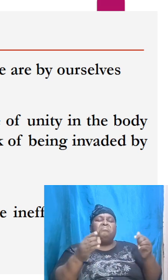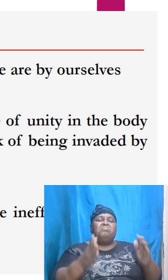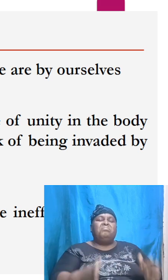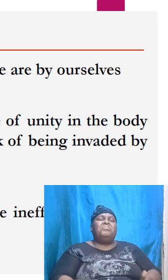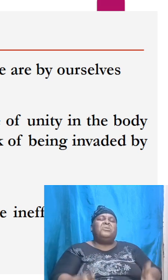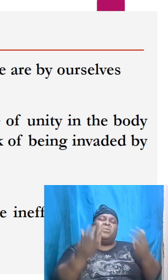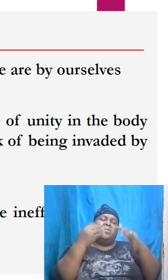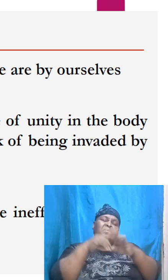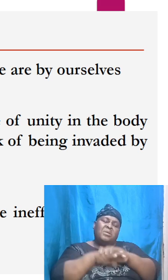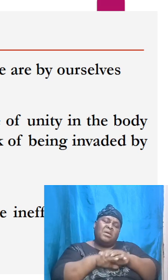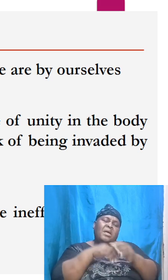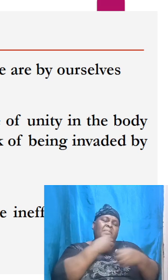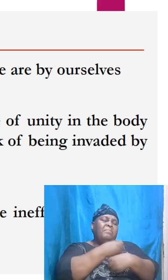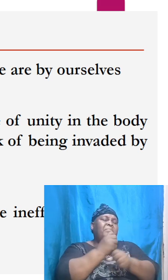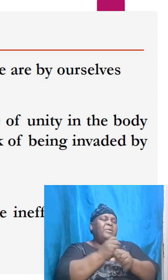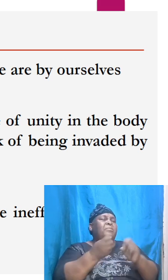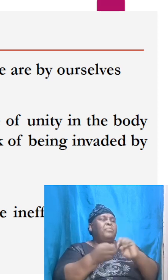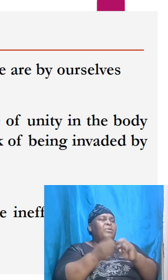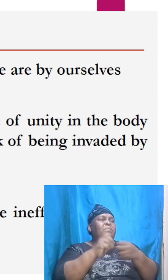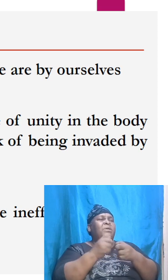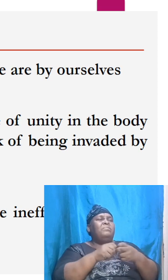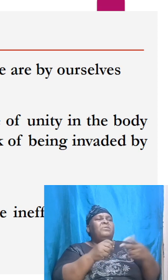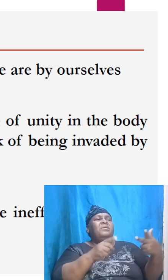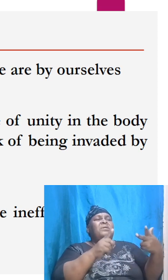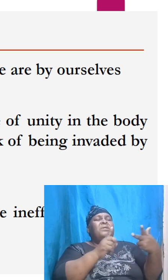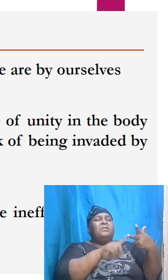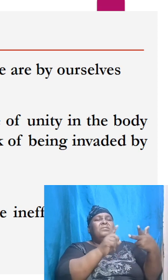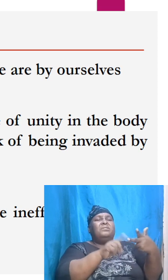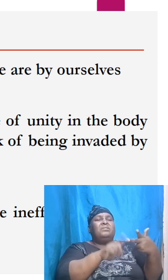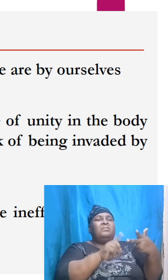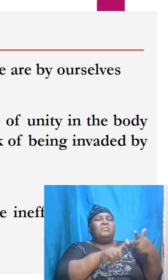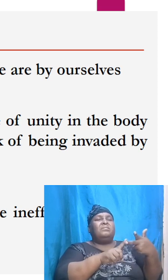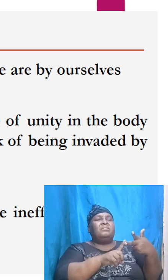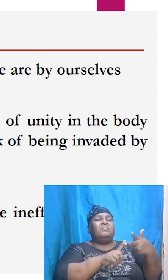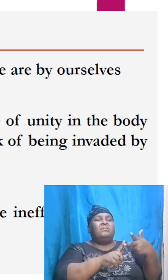cause problem in the body. Number three, the enemy will attack and cause